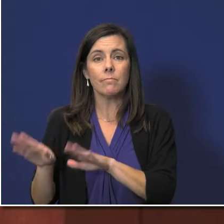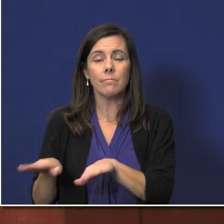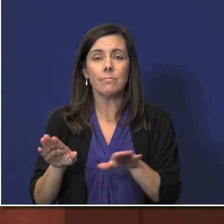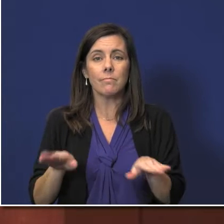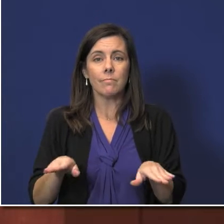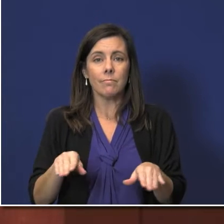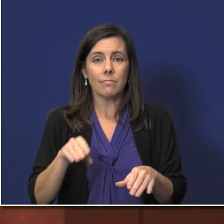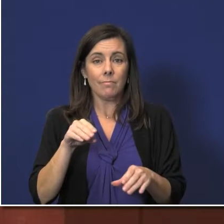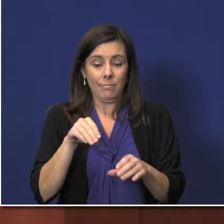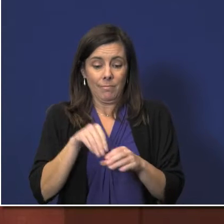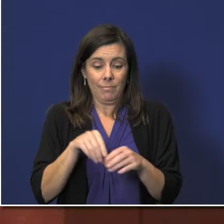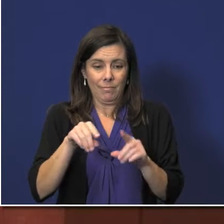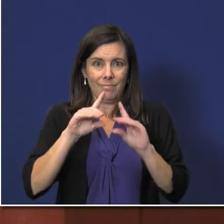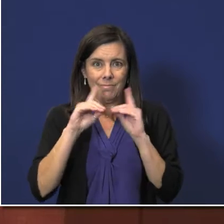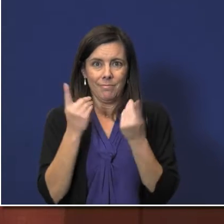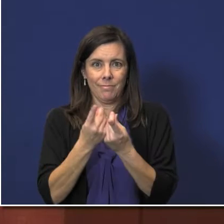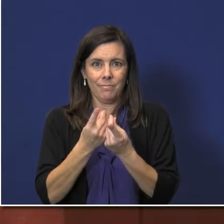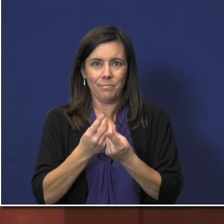this district.